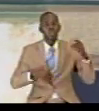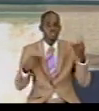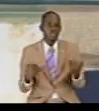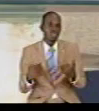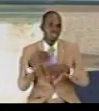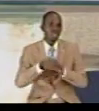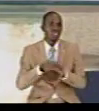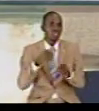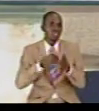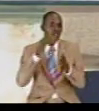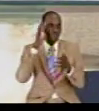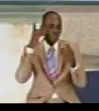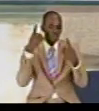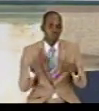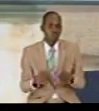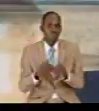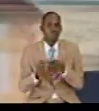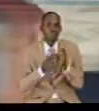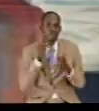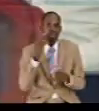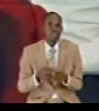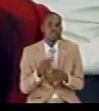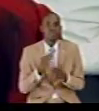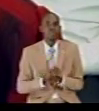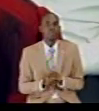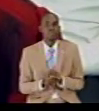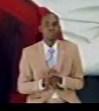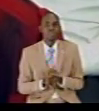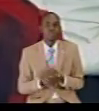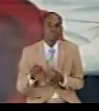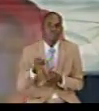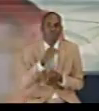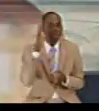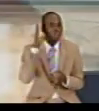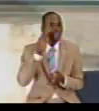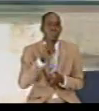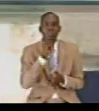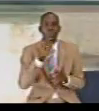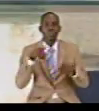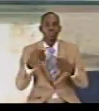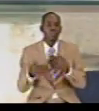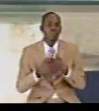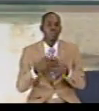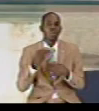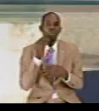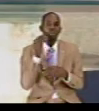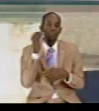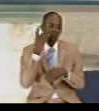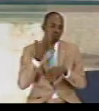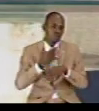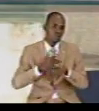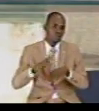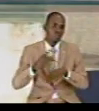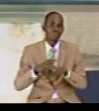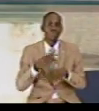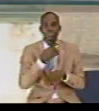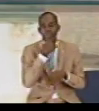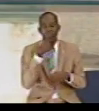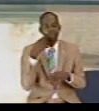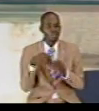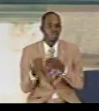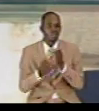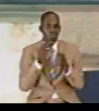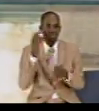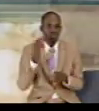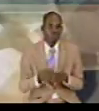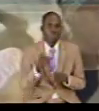I said tonight it will happen. You will not go back home dry. You'll not go back